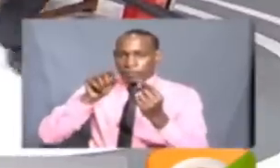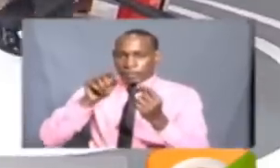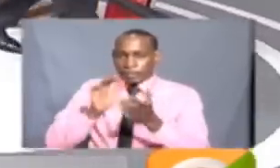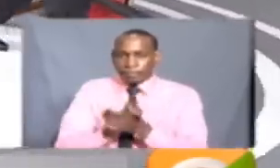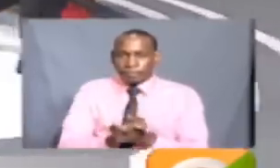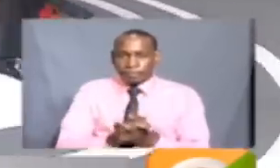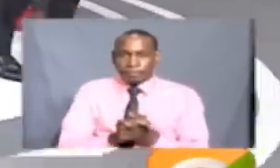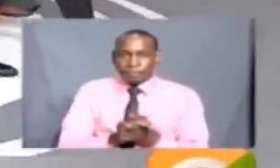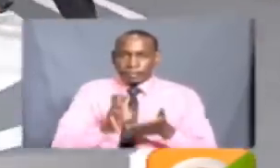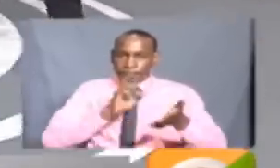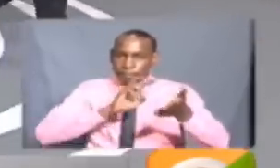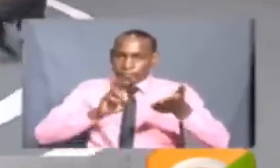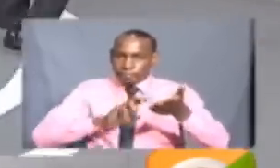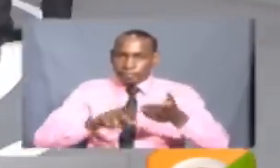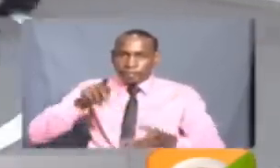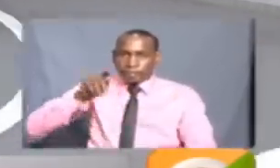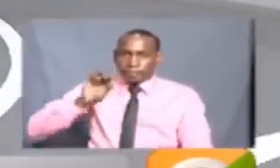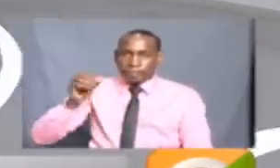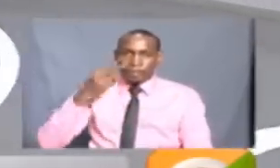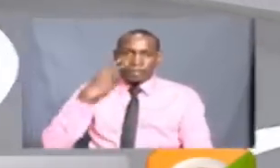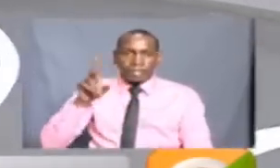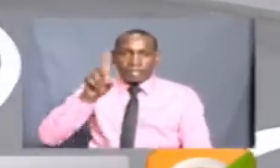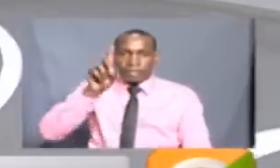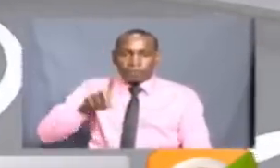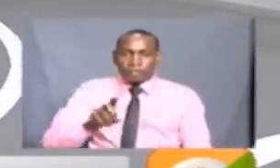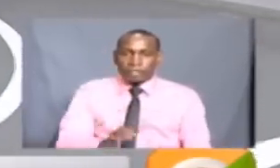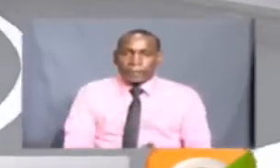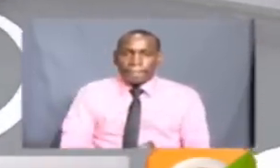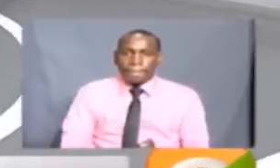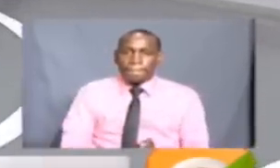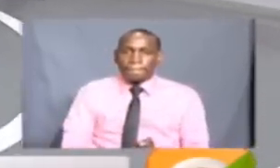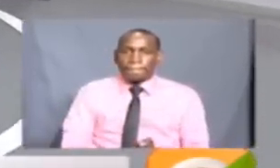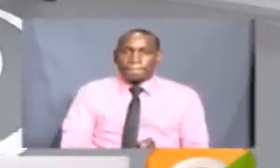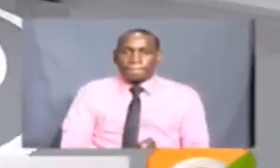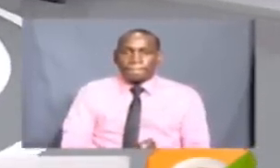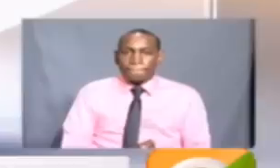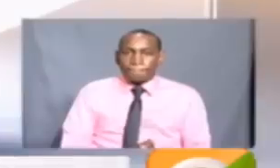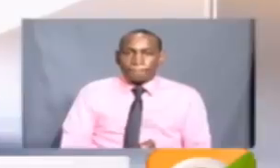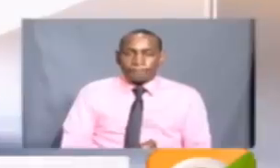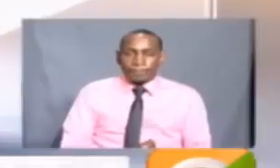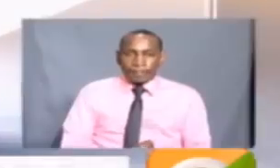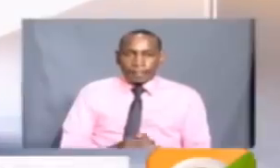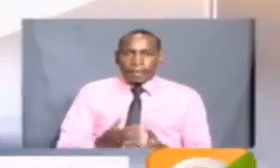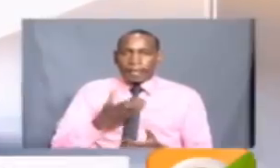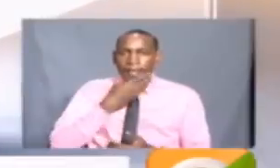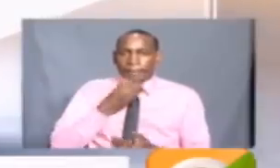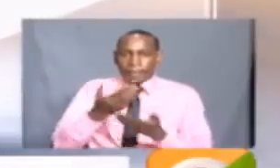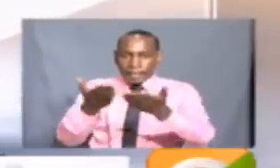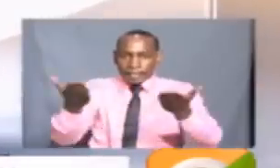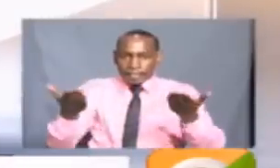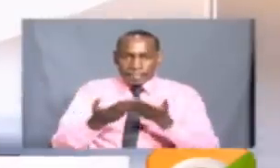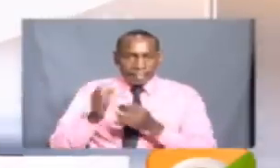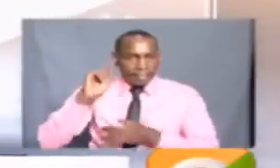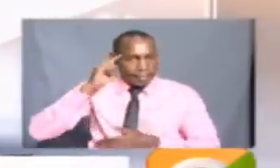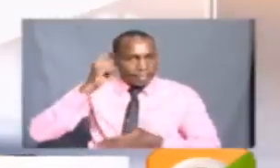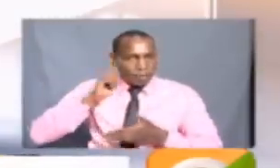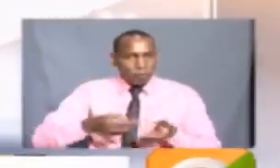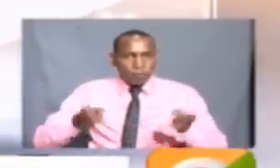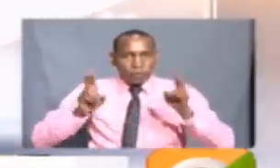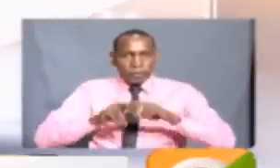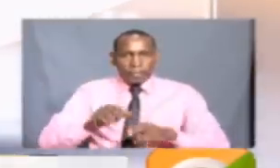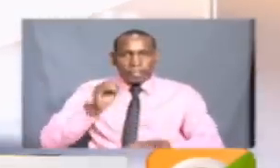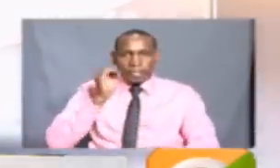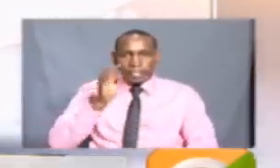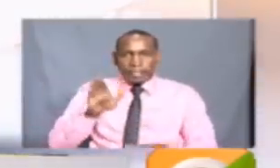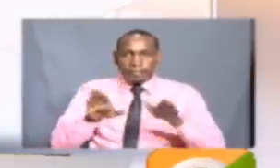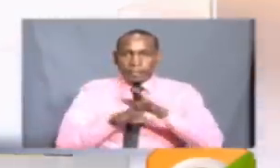we go to the tweets? PLO has seen this question by Sir Nixon Ndugire in Kindaruma. He says, gentlemen, what do you think could happen should DP